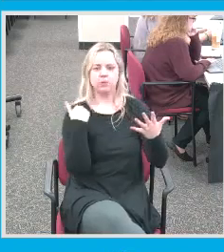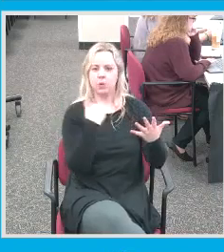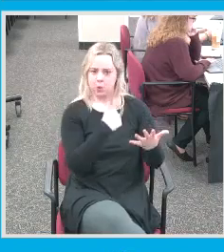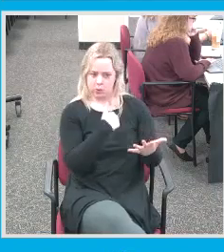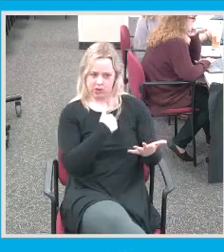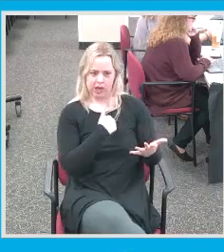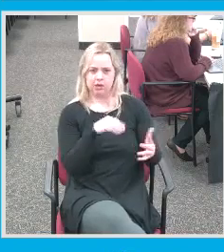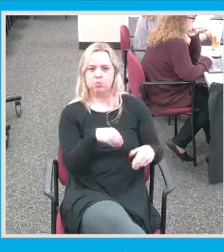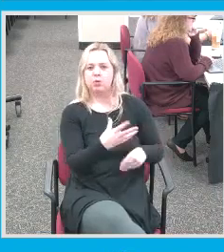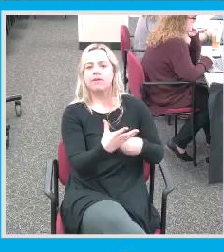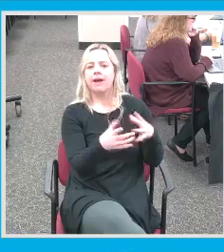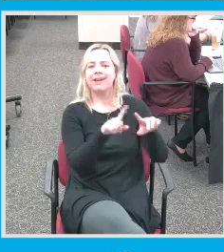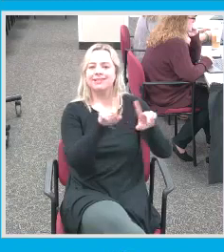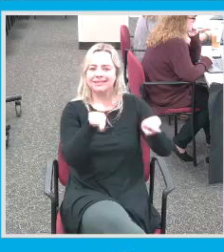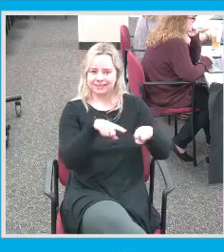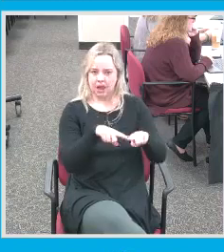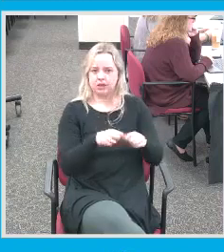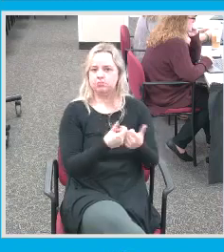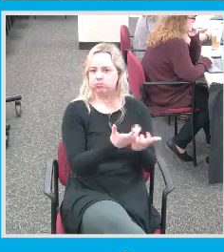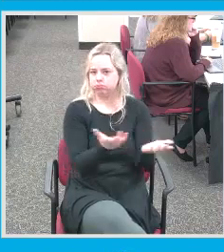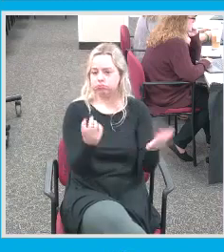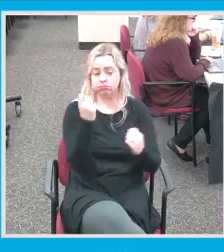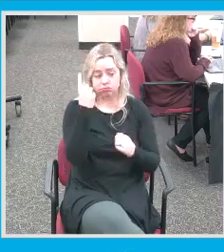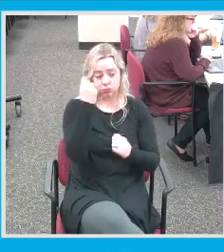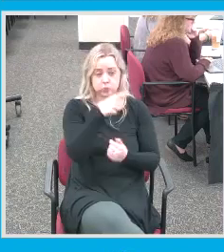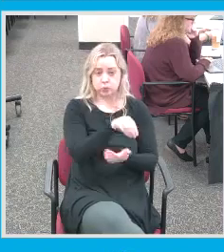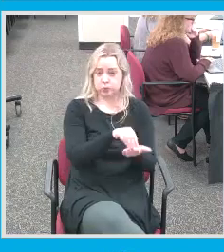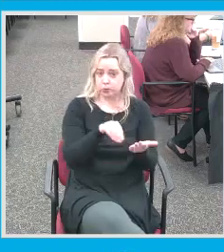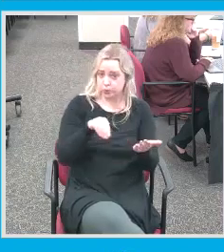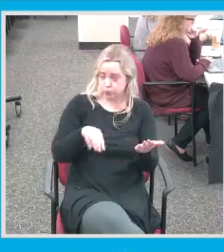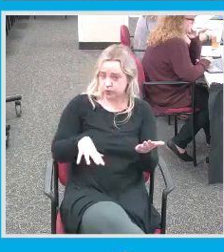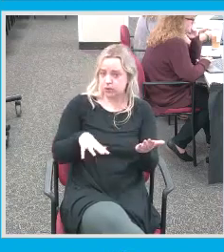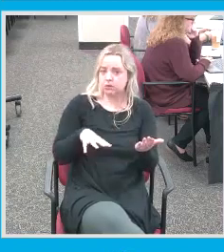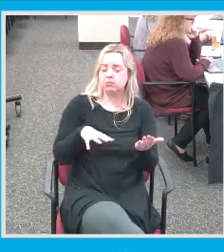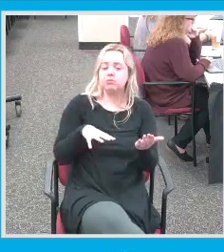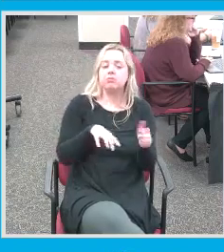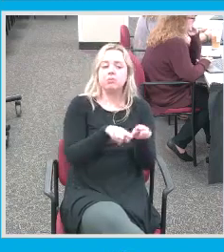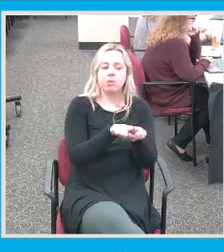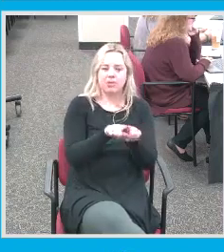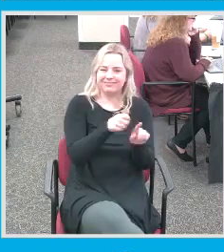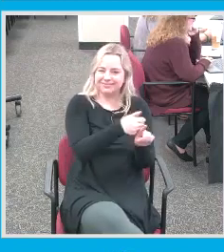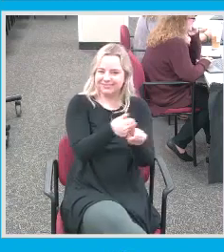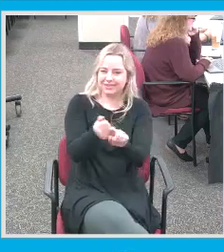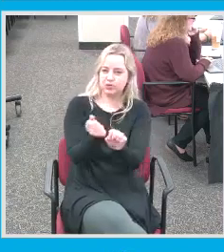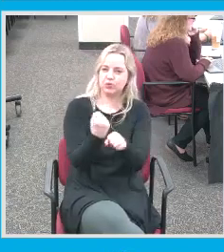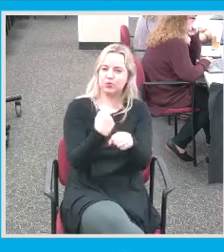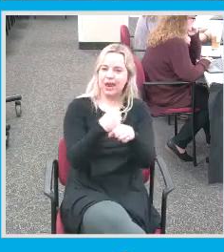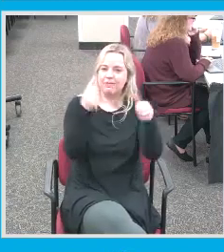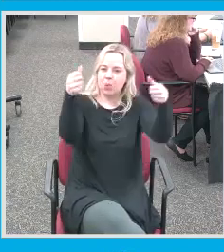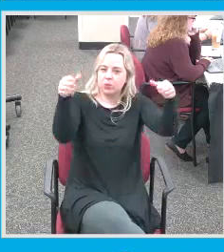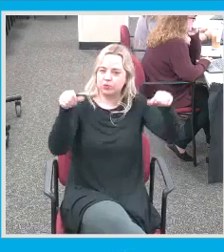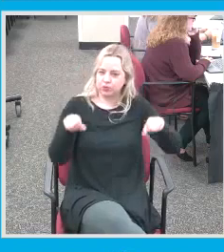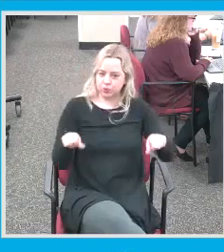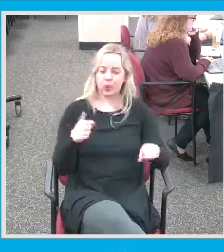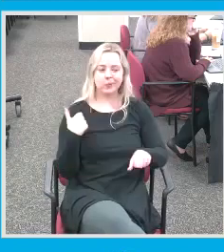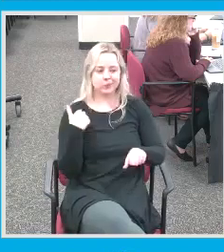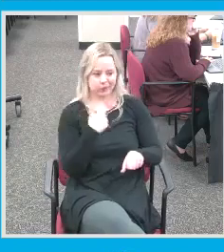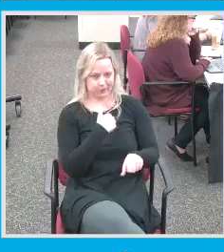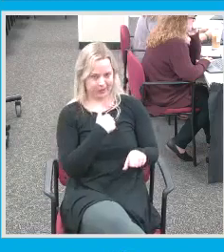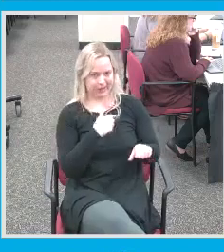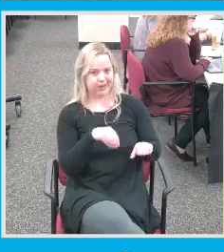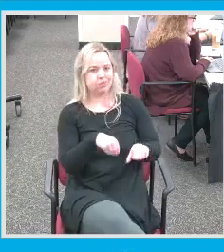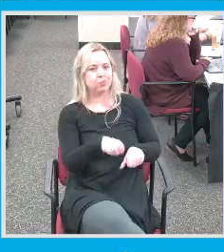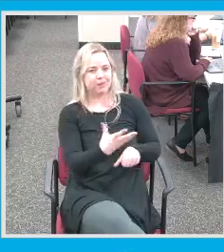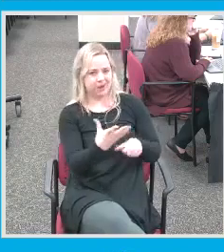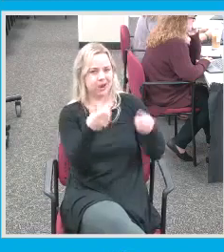signs as they needed. The students have also been able to create posters. We've also provided posters, and so they've been